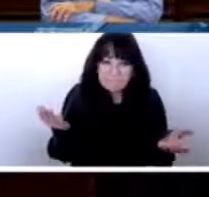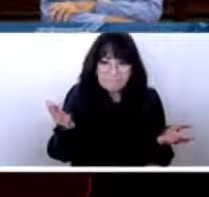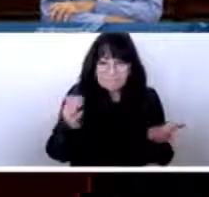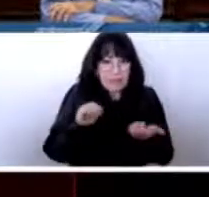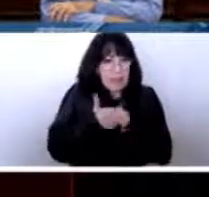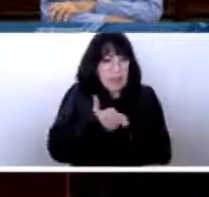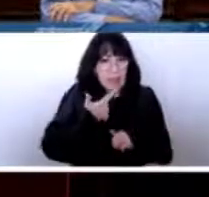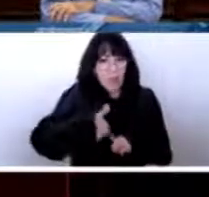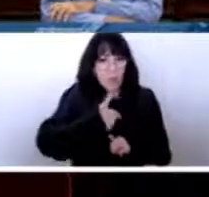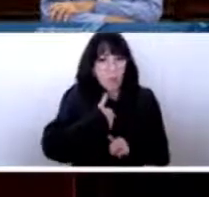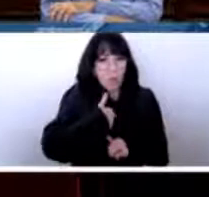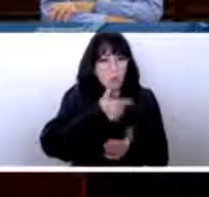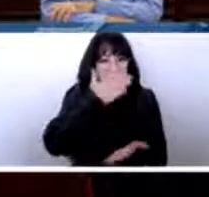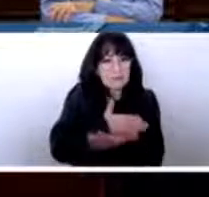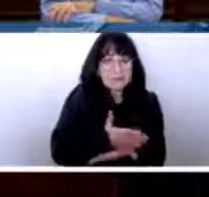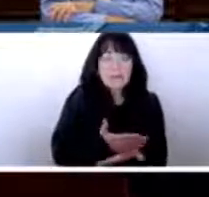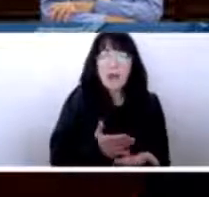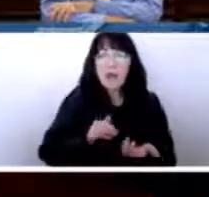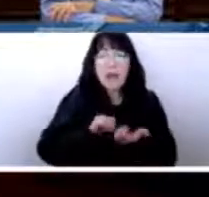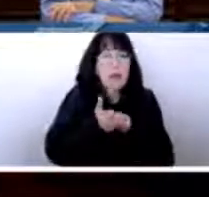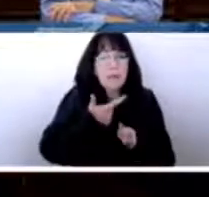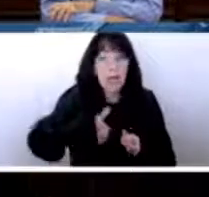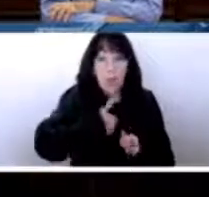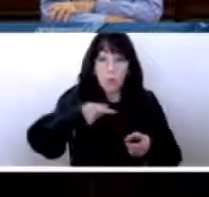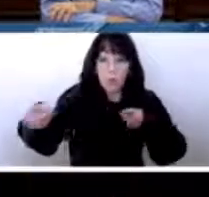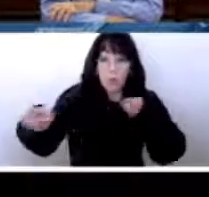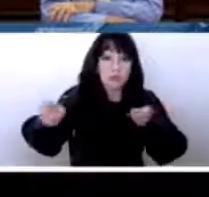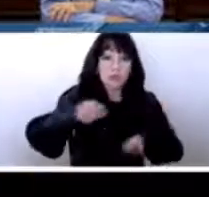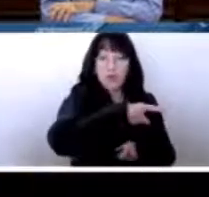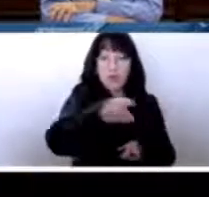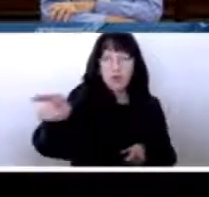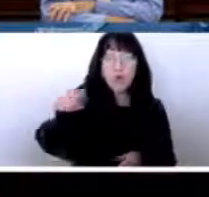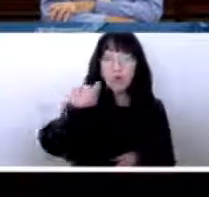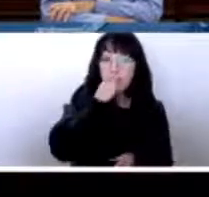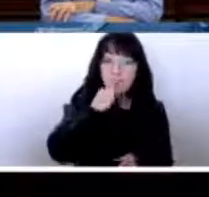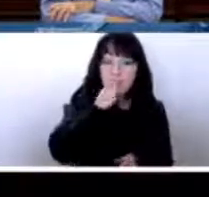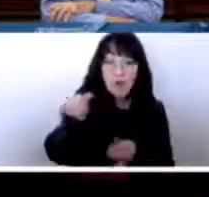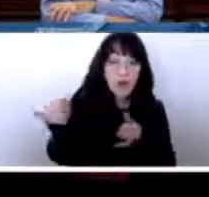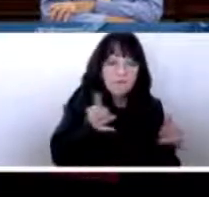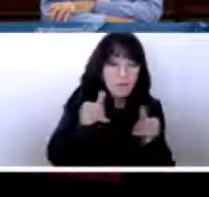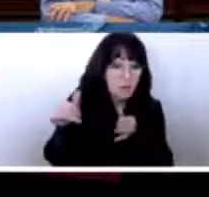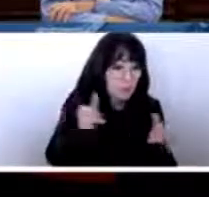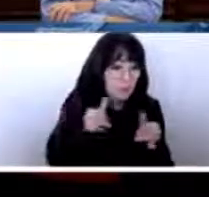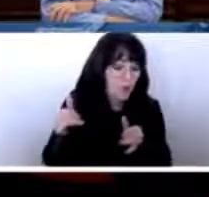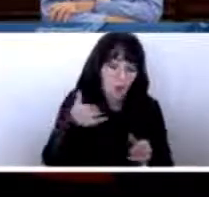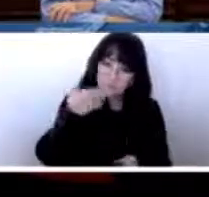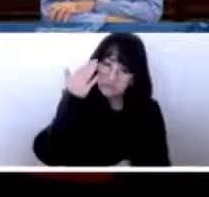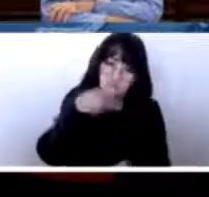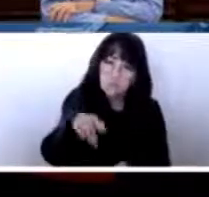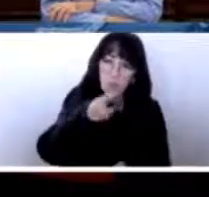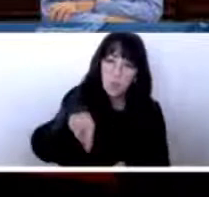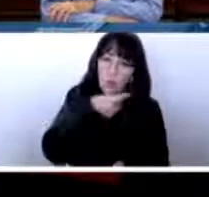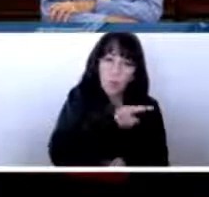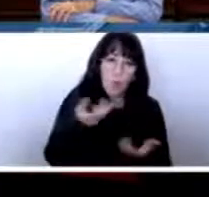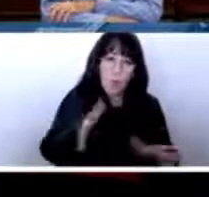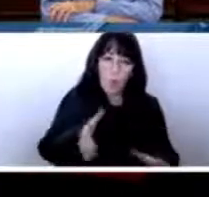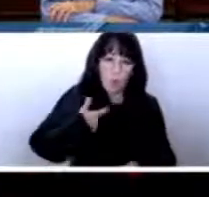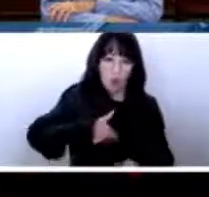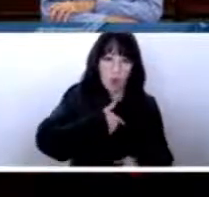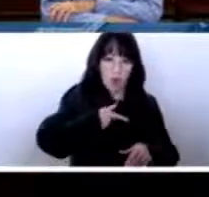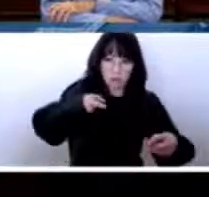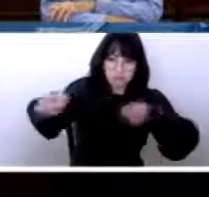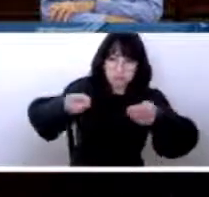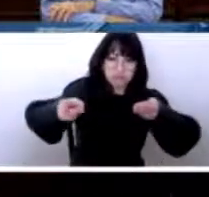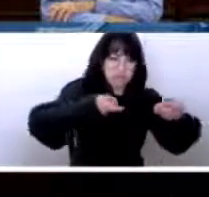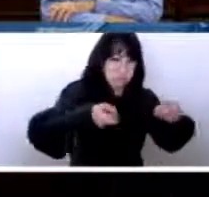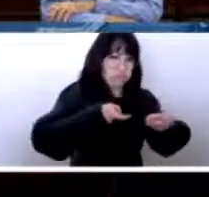those private environments, and nor would you want us to. So it's really a time where all of us has to